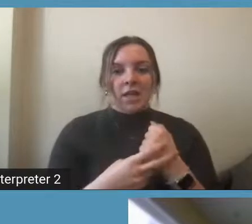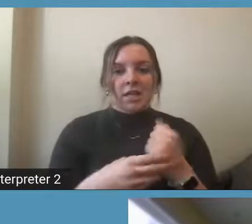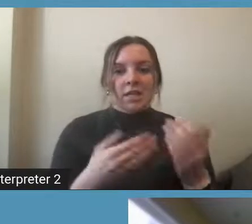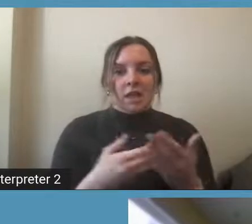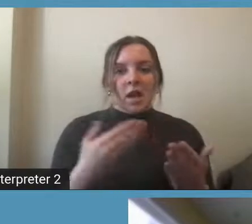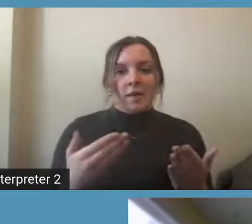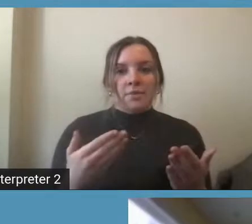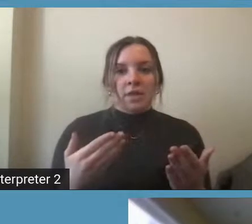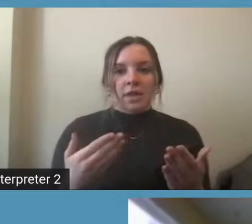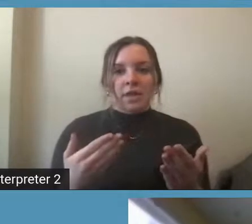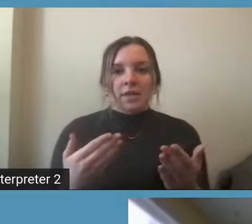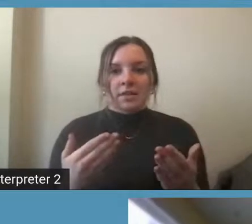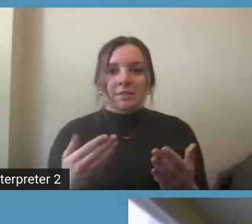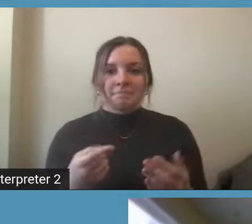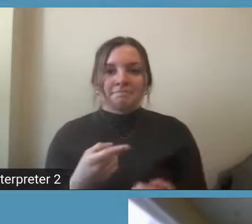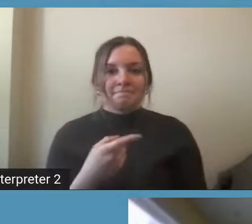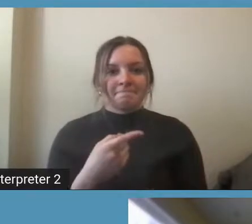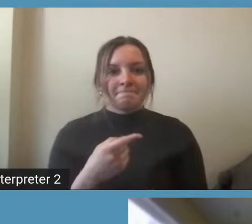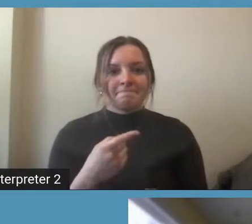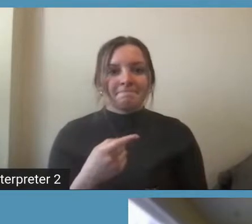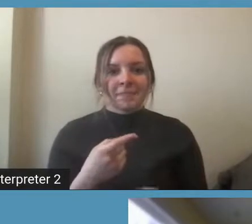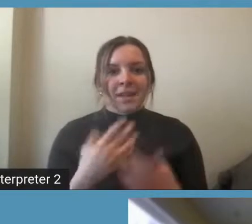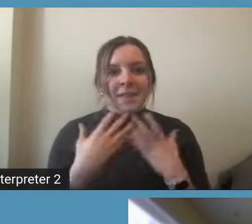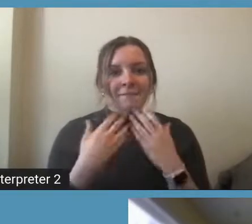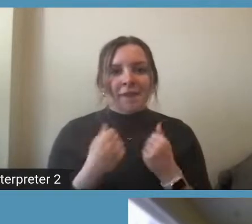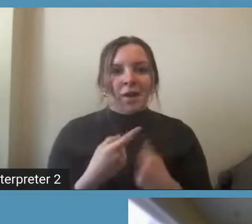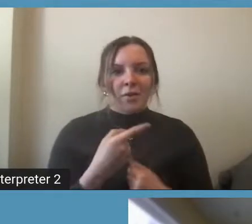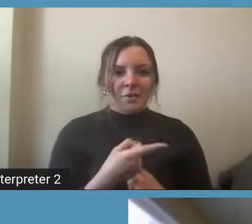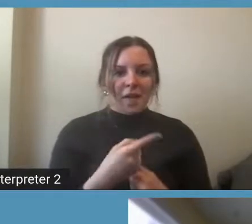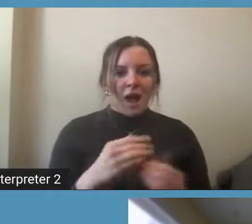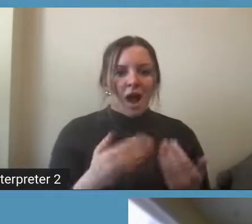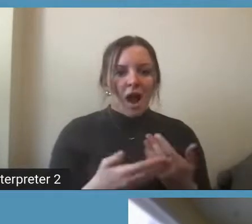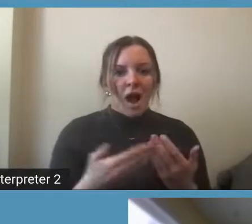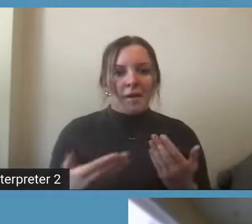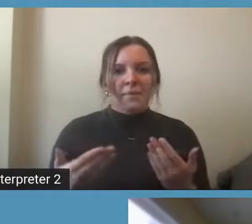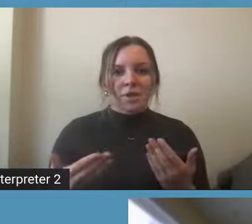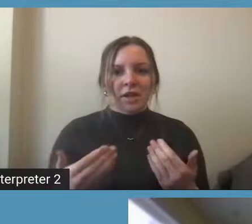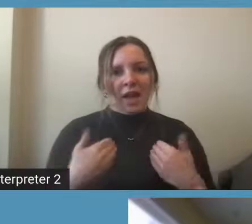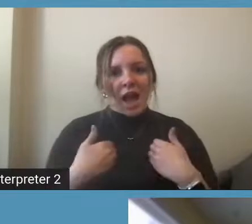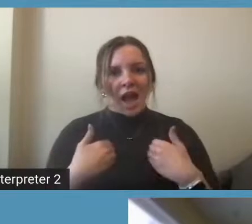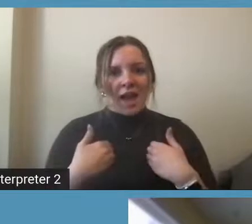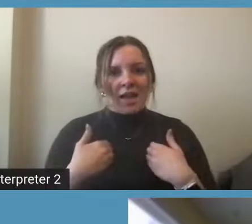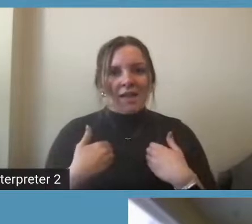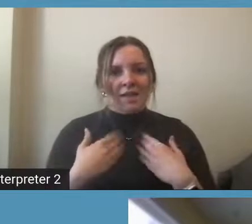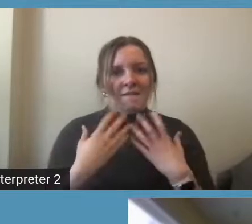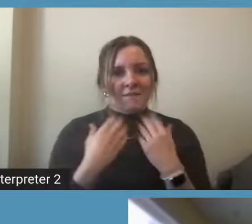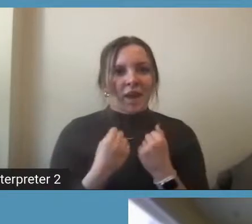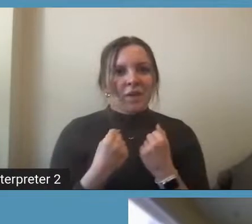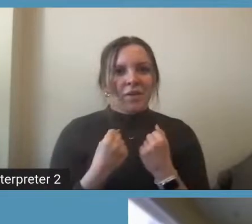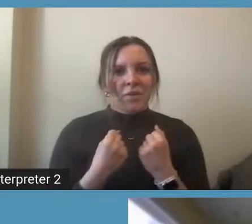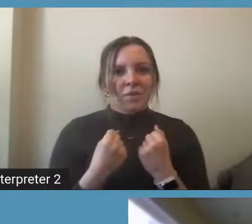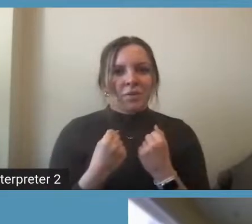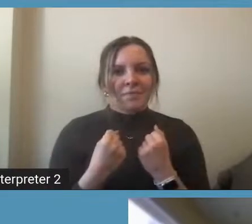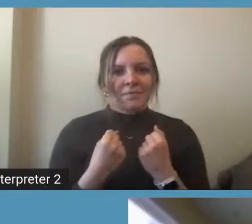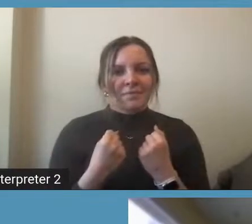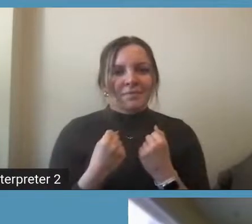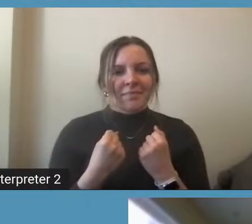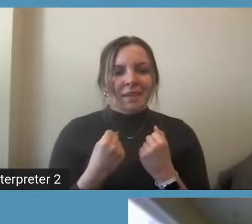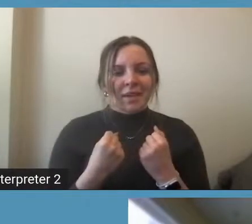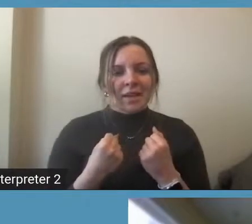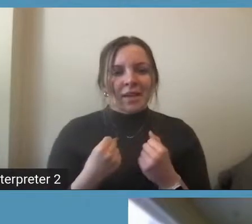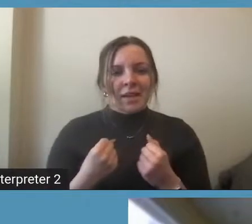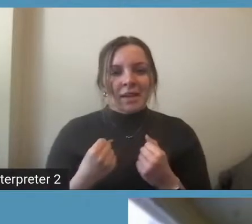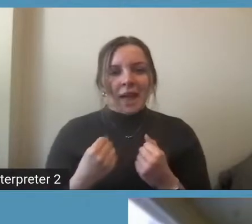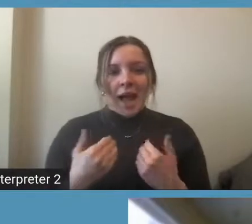now got the digital thing that could be turned into an NFT, which it represents some sort of value, and then you've got the original here. Is that something that